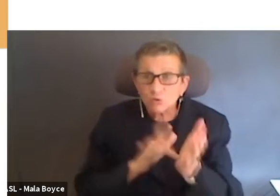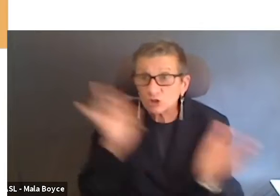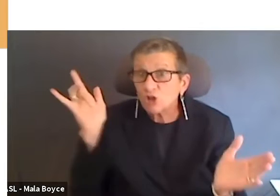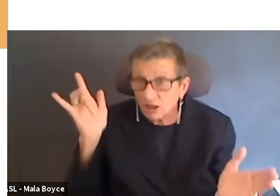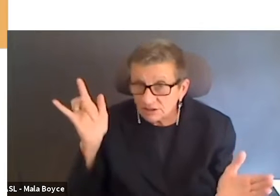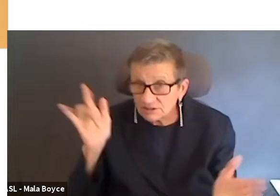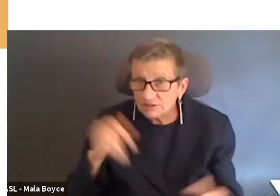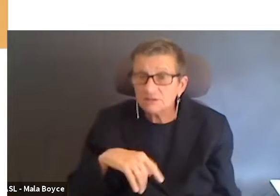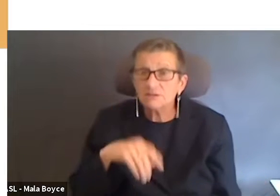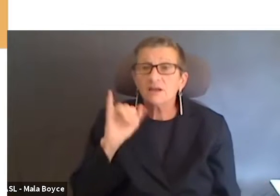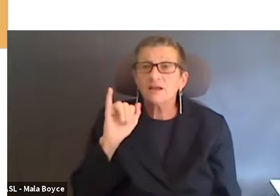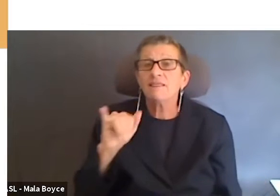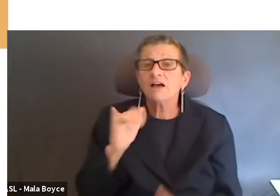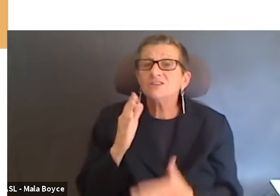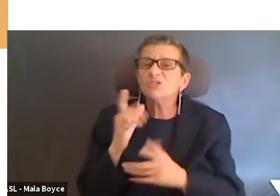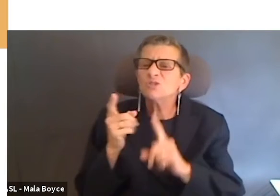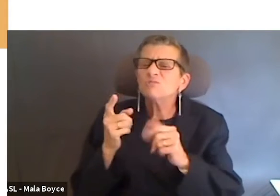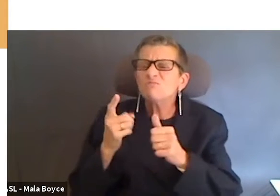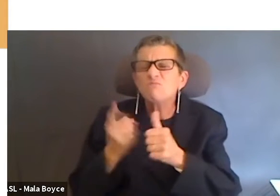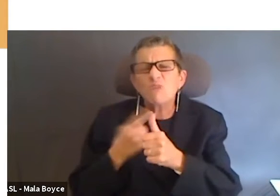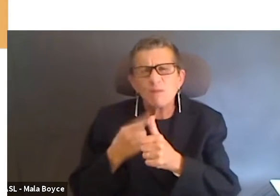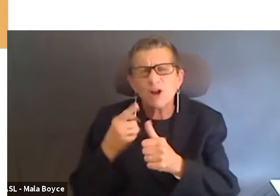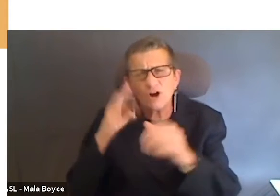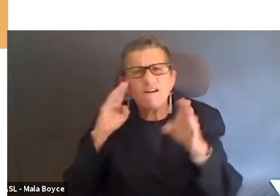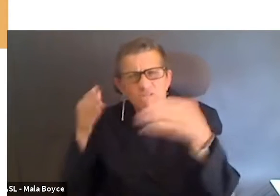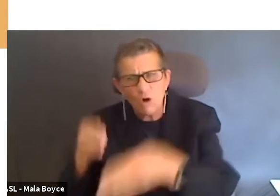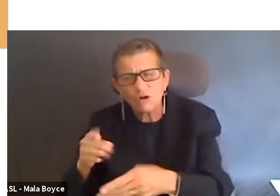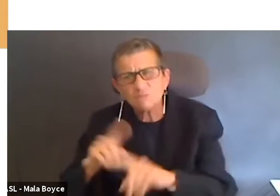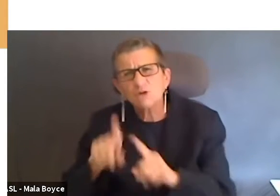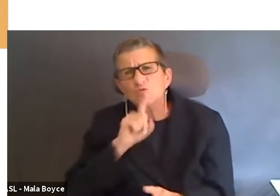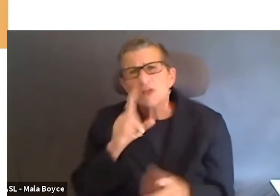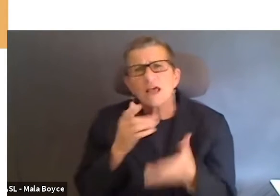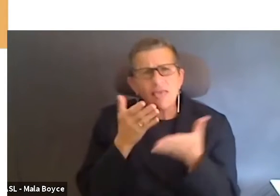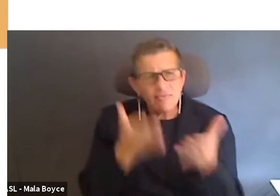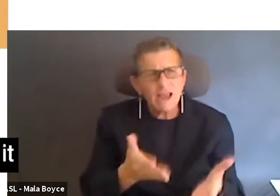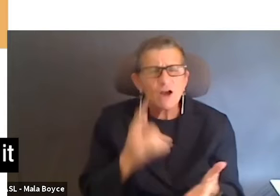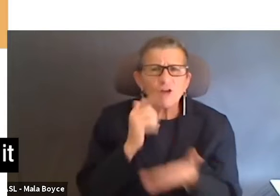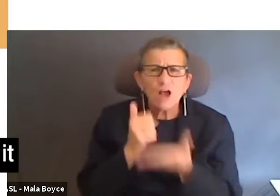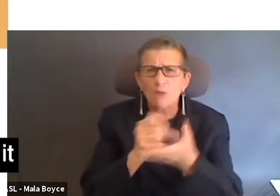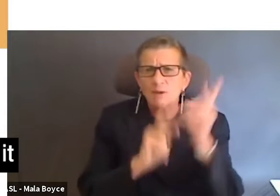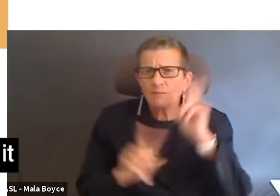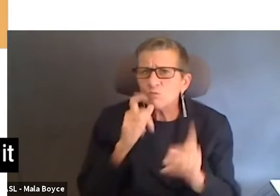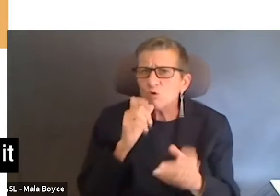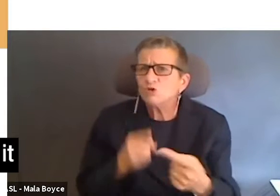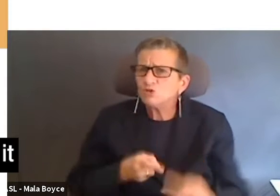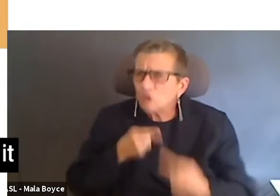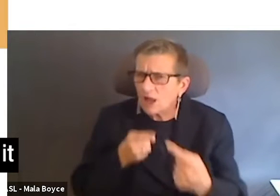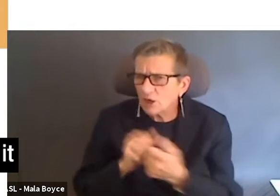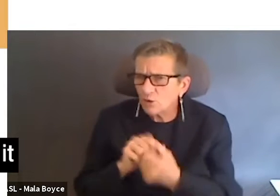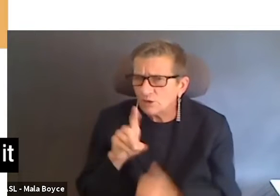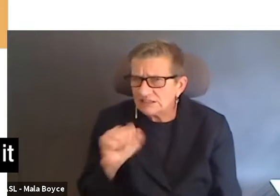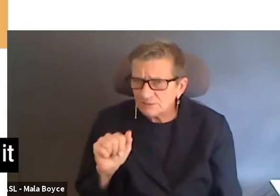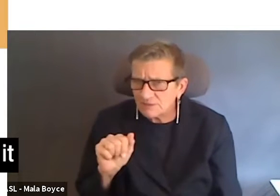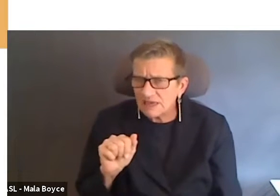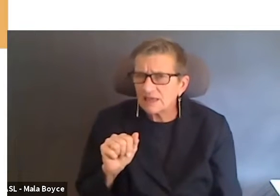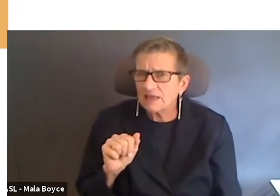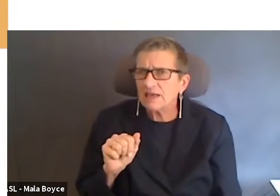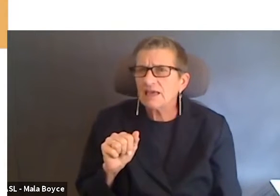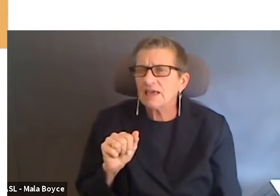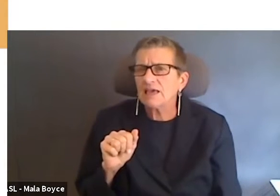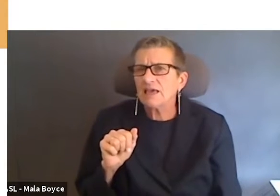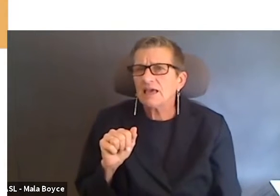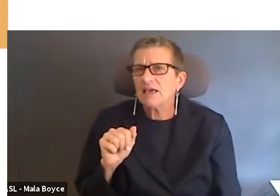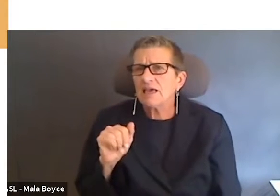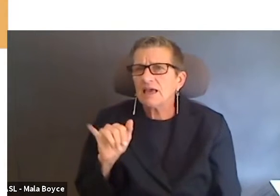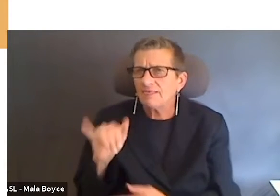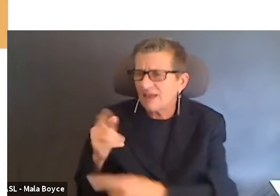the primary focus, but it's there to help those who are struggling with the disabilities that come from it and how we